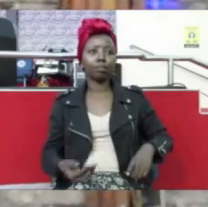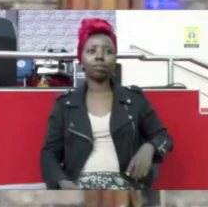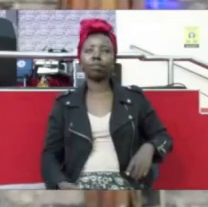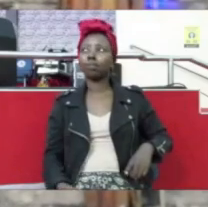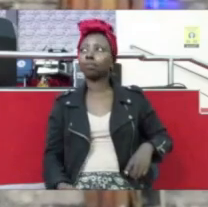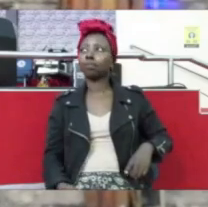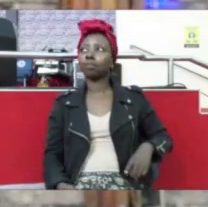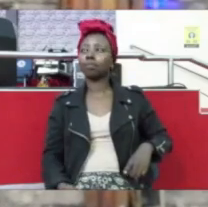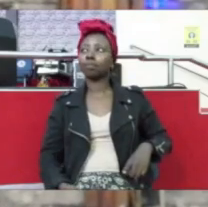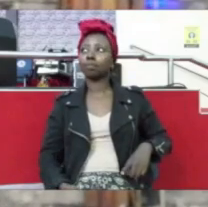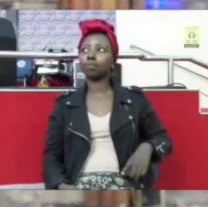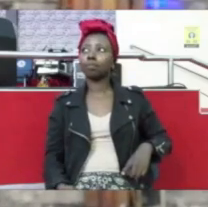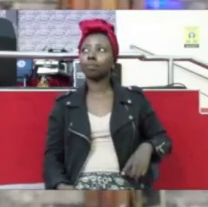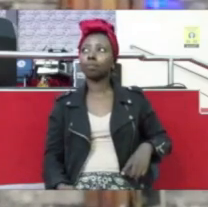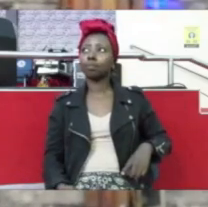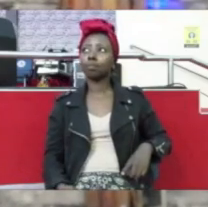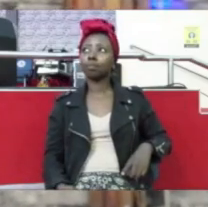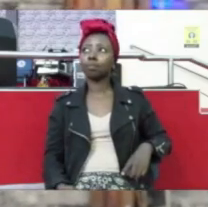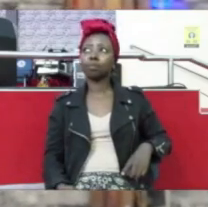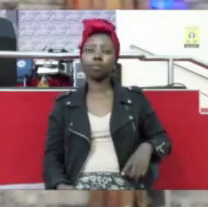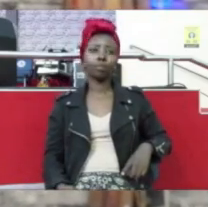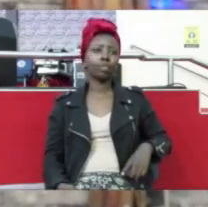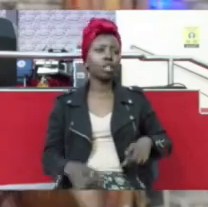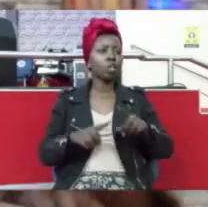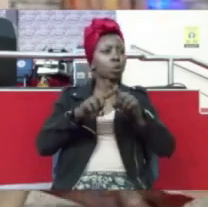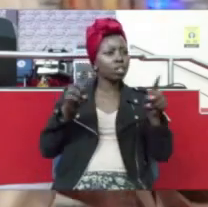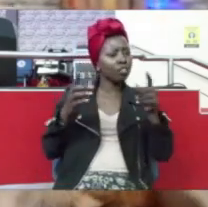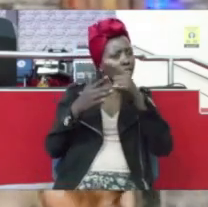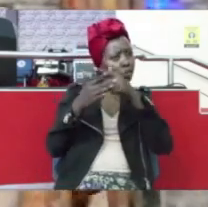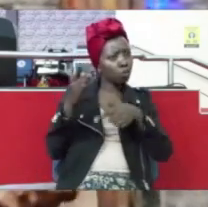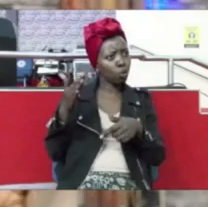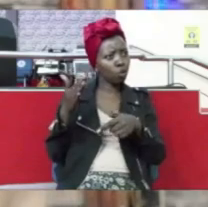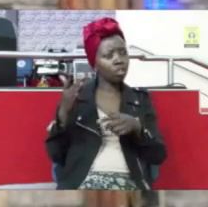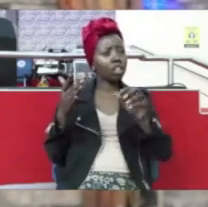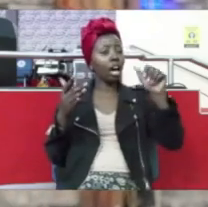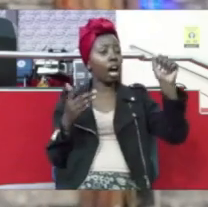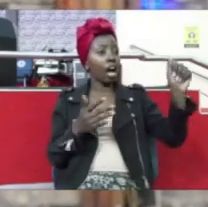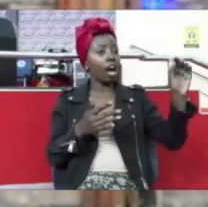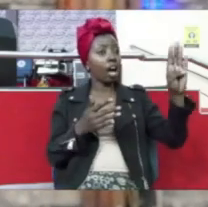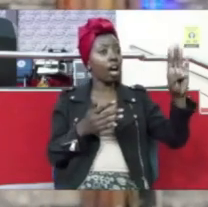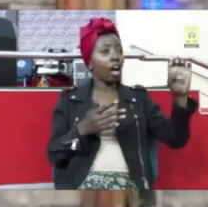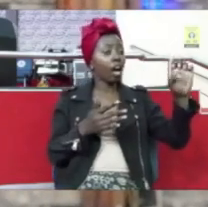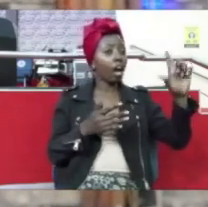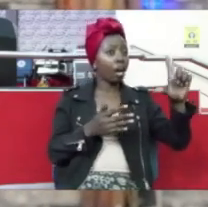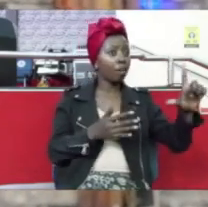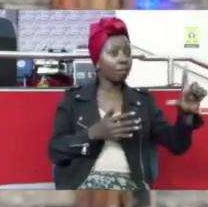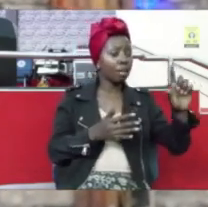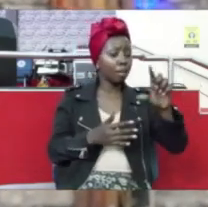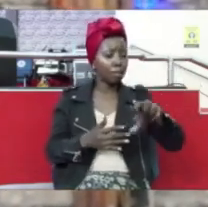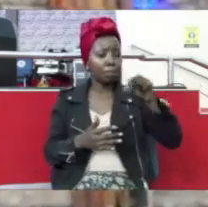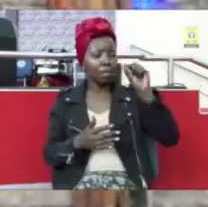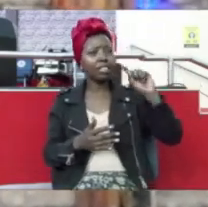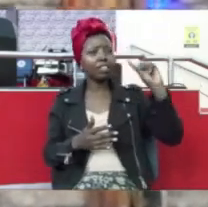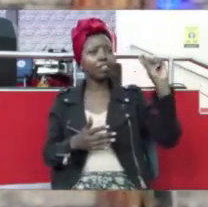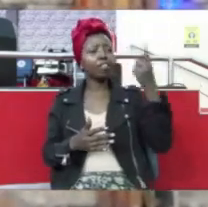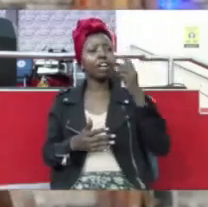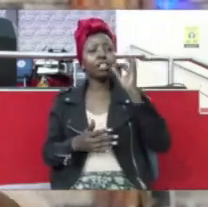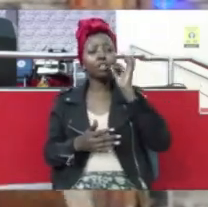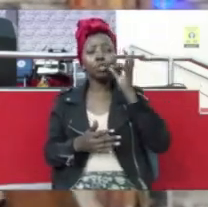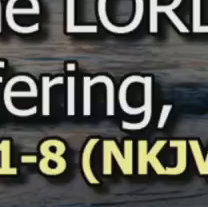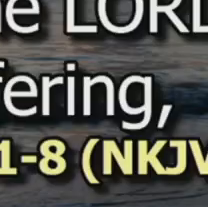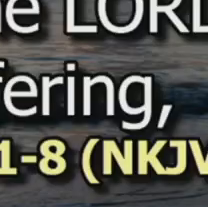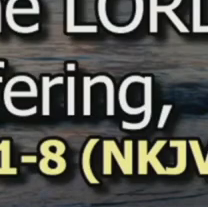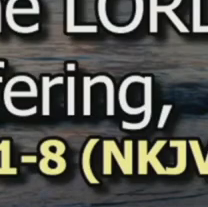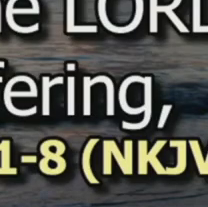mifugo yake na akamletea Bwana. The difference was that Abel picked the first fruit. The Bible calls it firstborn, the